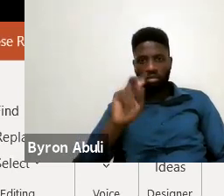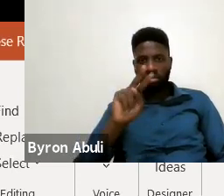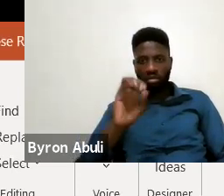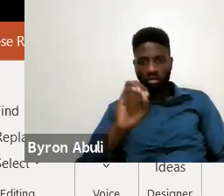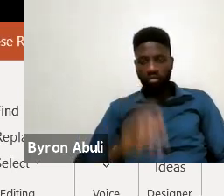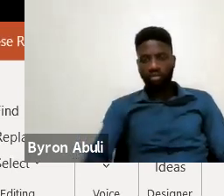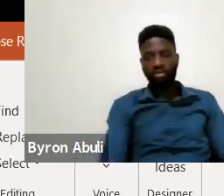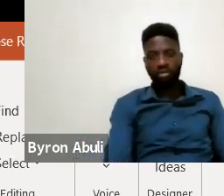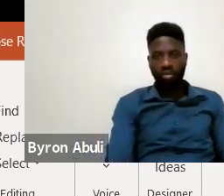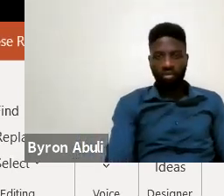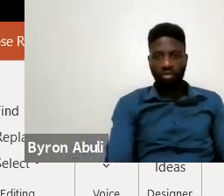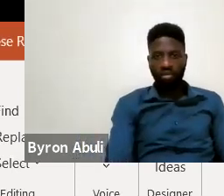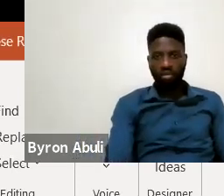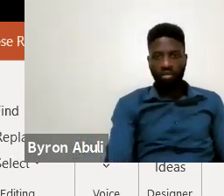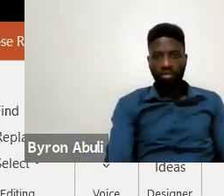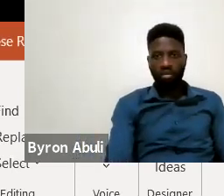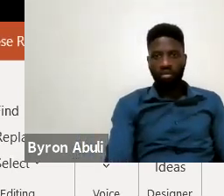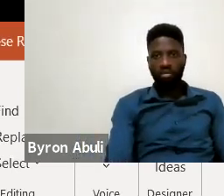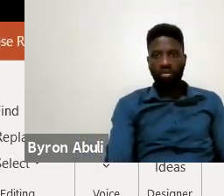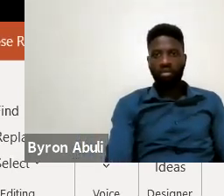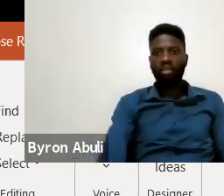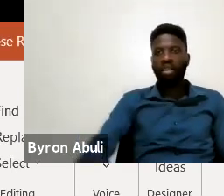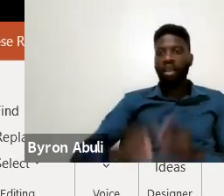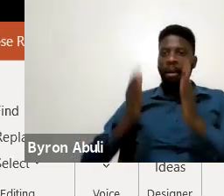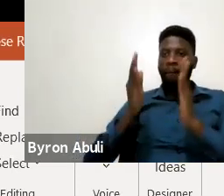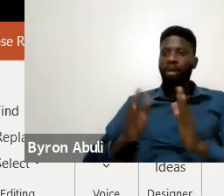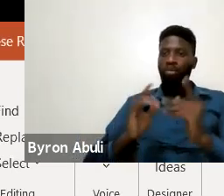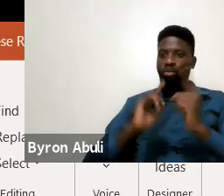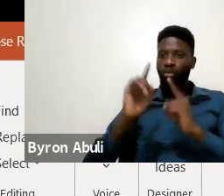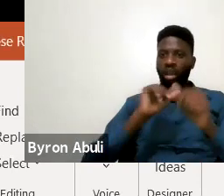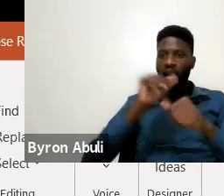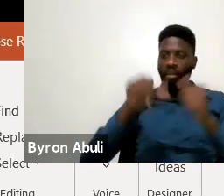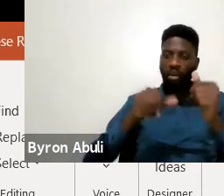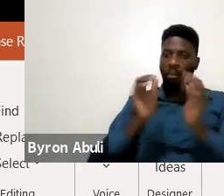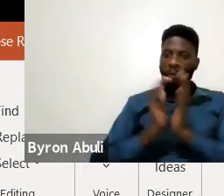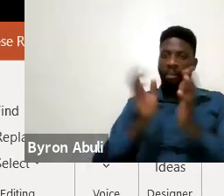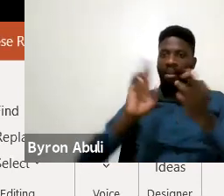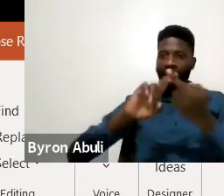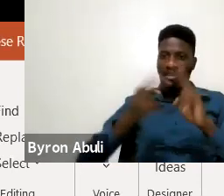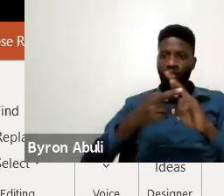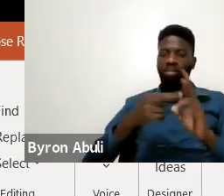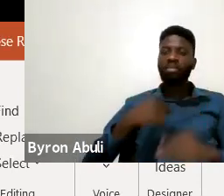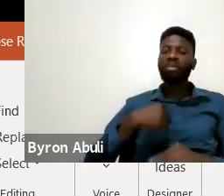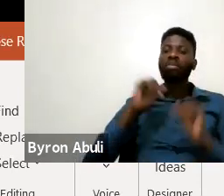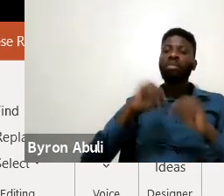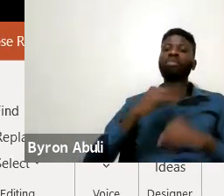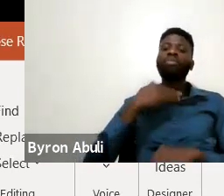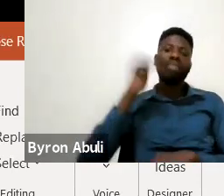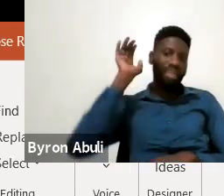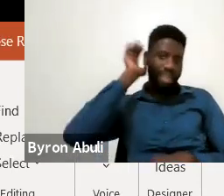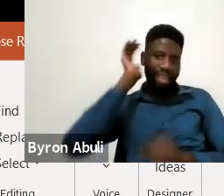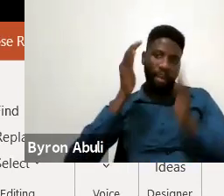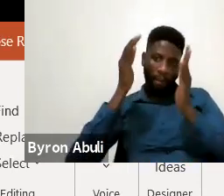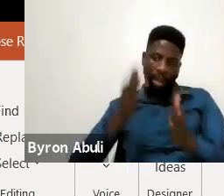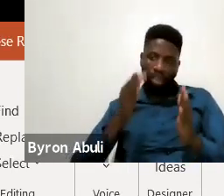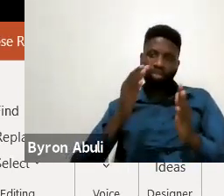Someone talk on public relation, please. I would really love to hear from someone taking this course